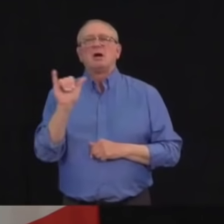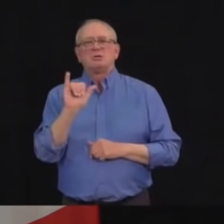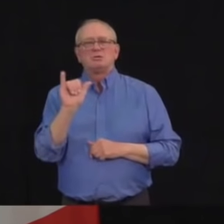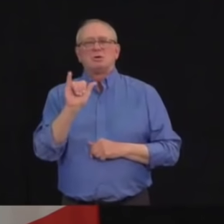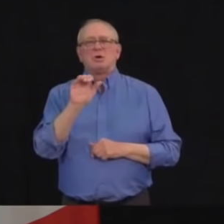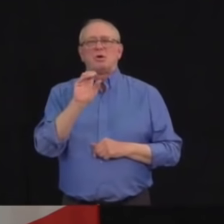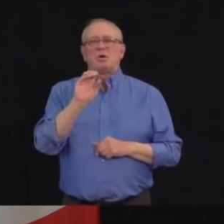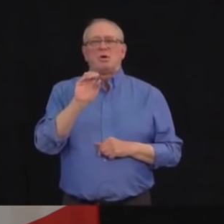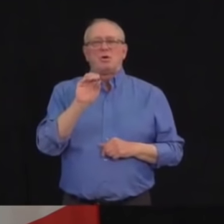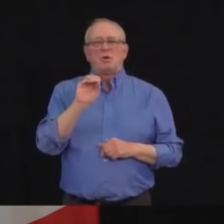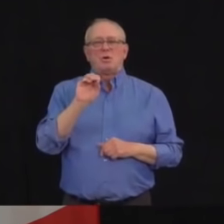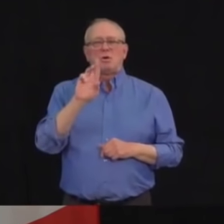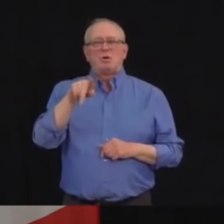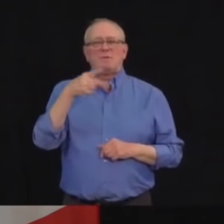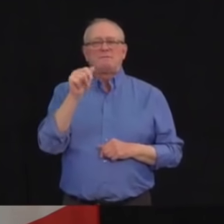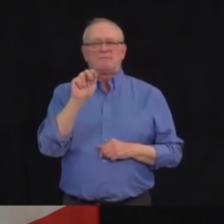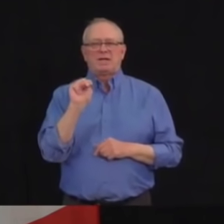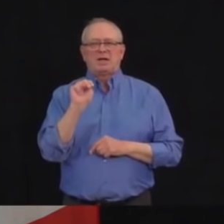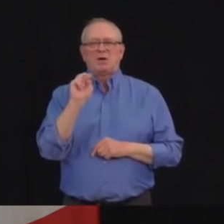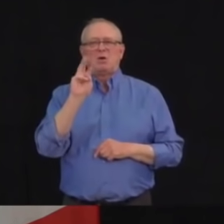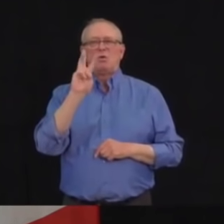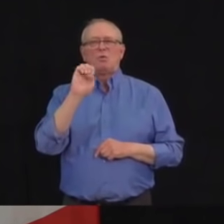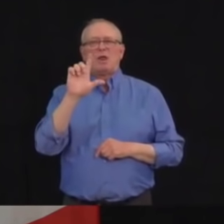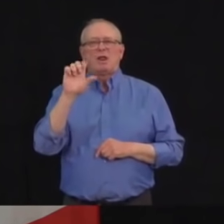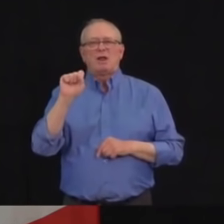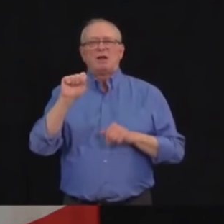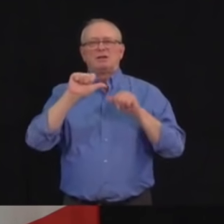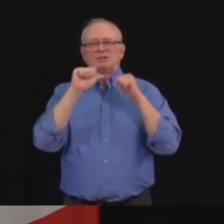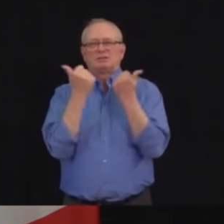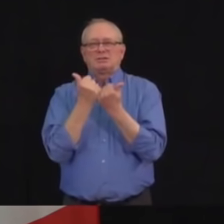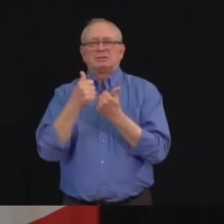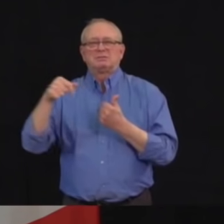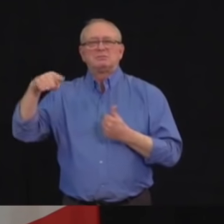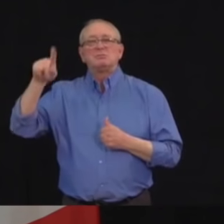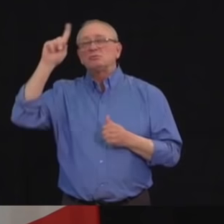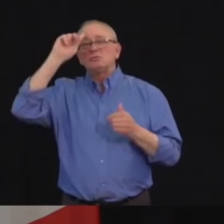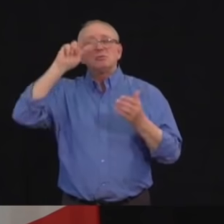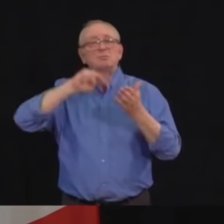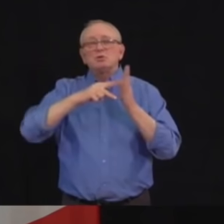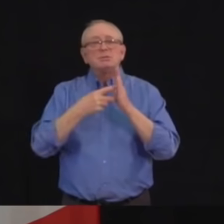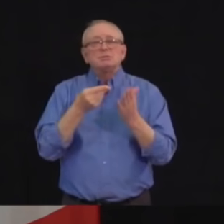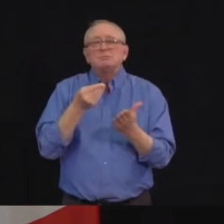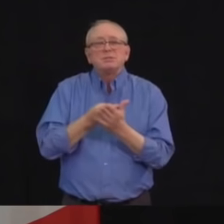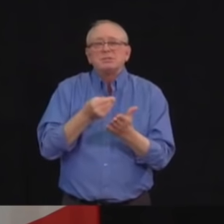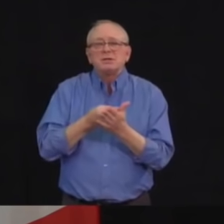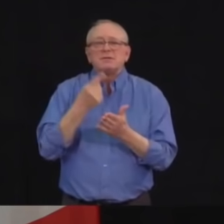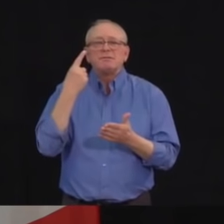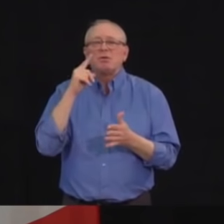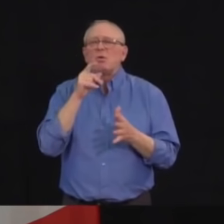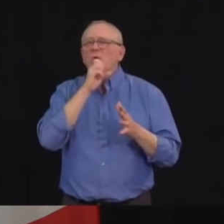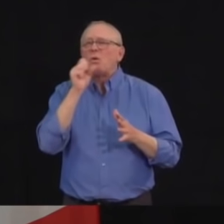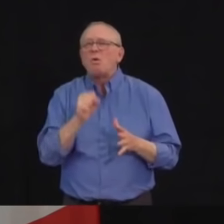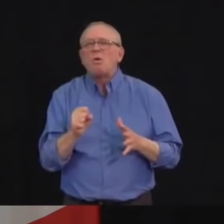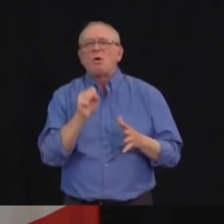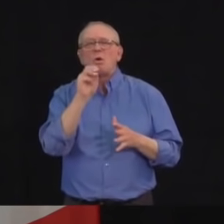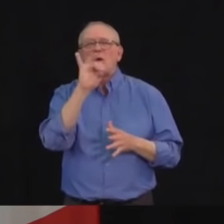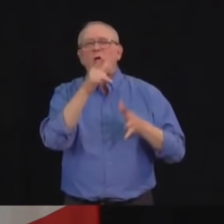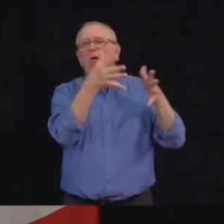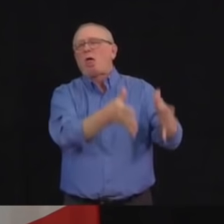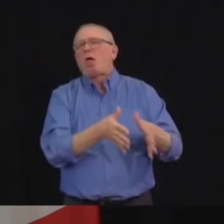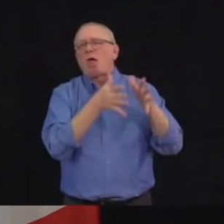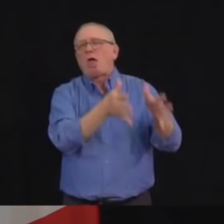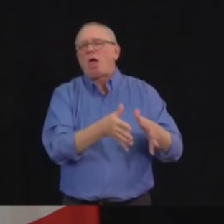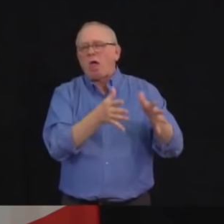inactive oil and gas wells, creating thousands of jobs while also having lasting environmental benefits. This